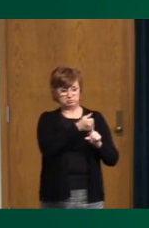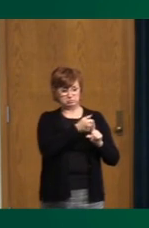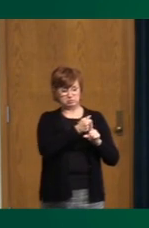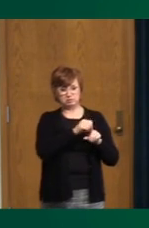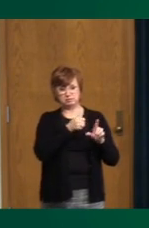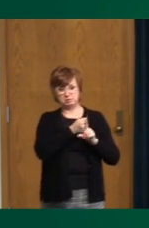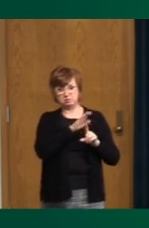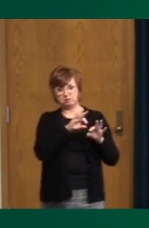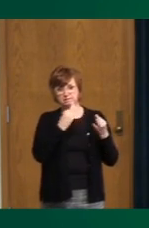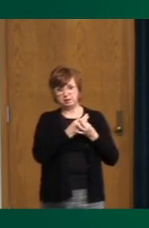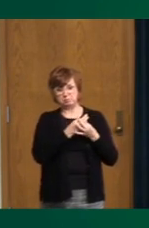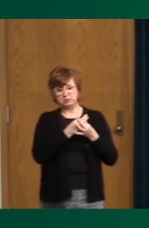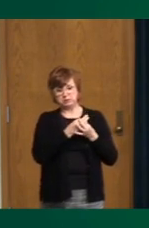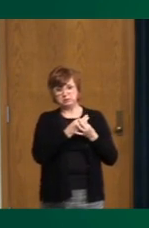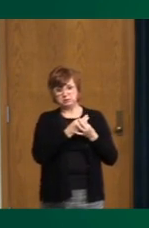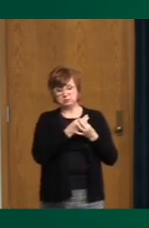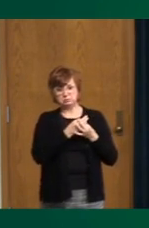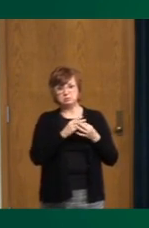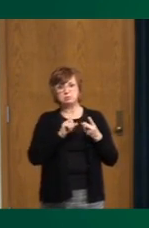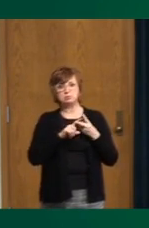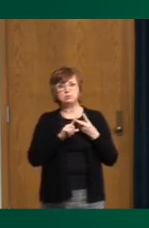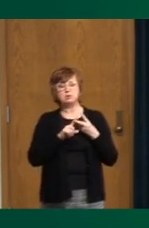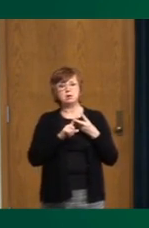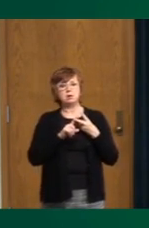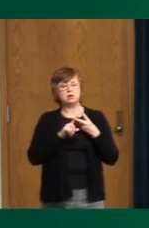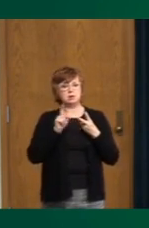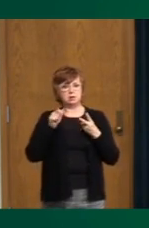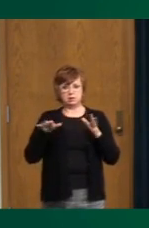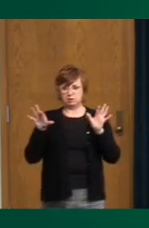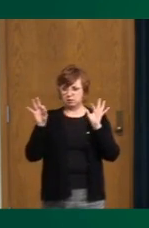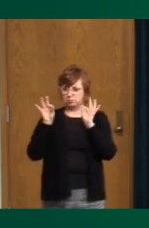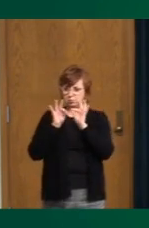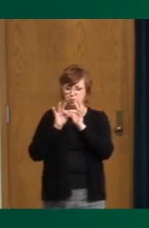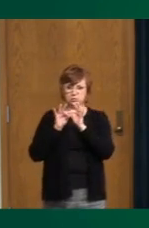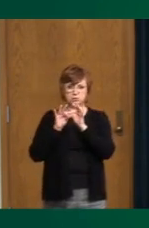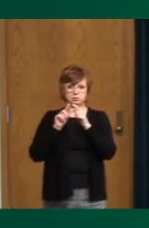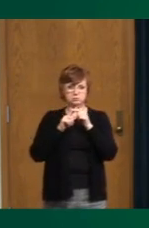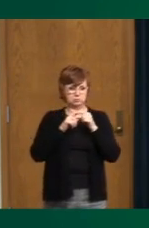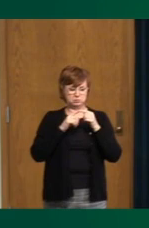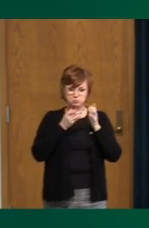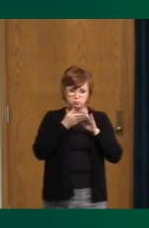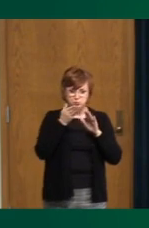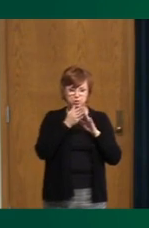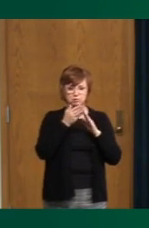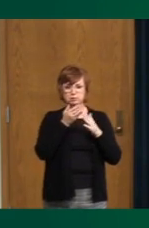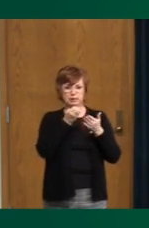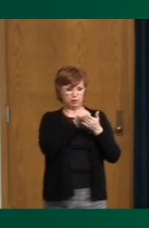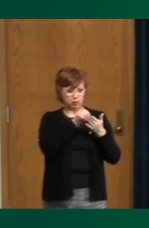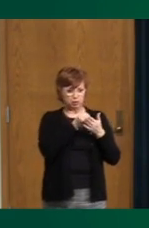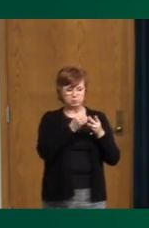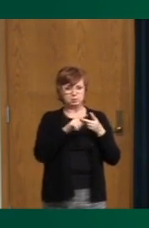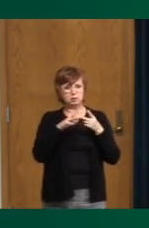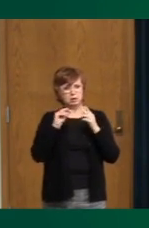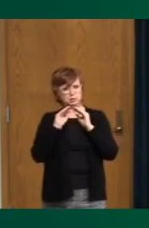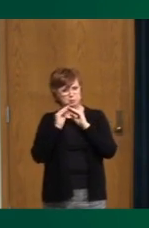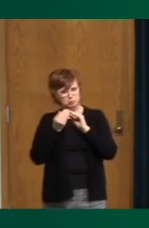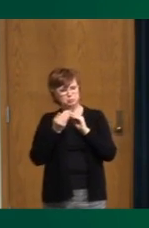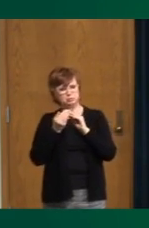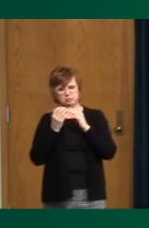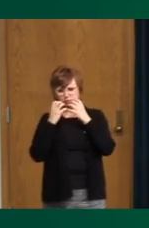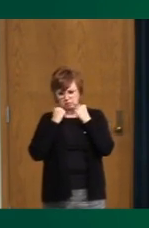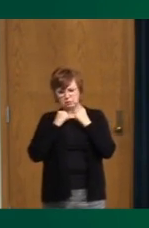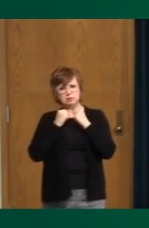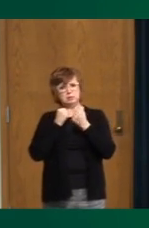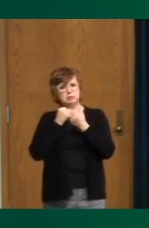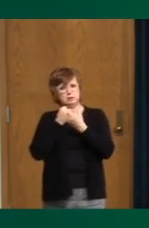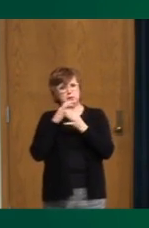can to continue to operate the sectors, not just of our economy, but sectors of our community, as safely as we can. That's why